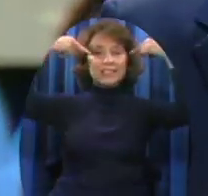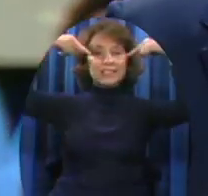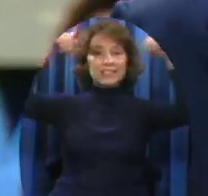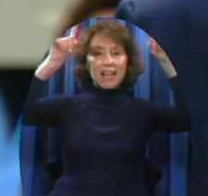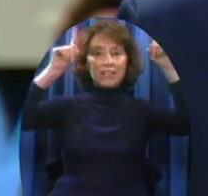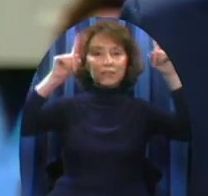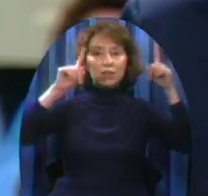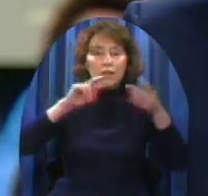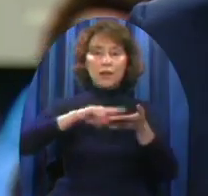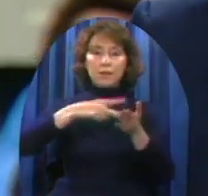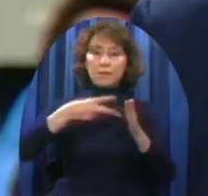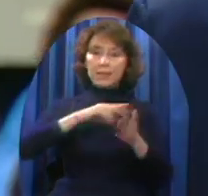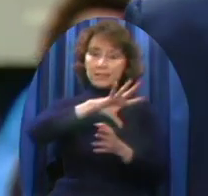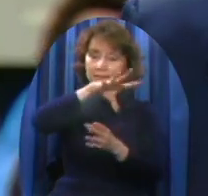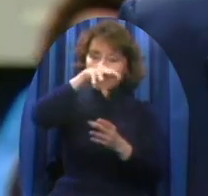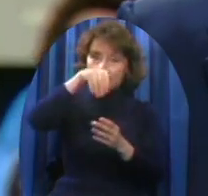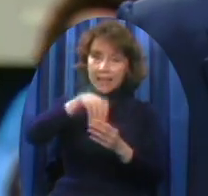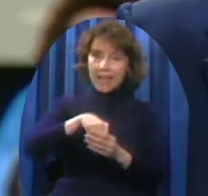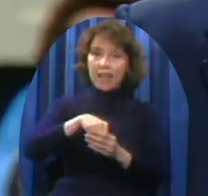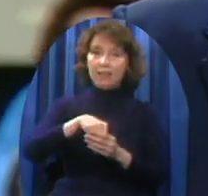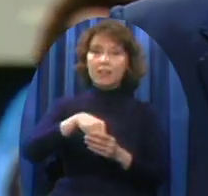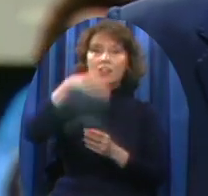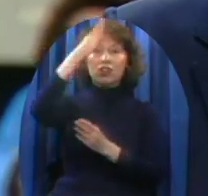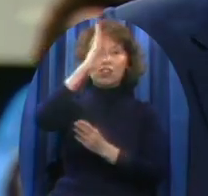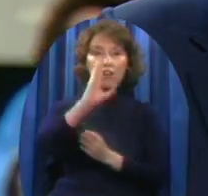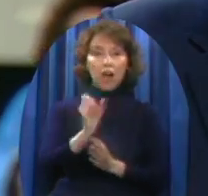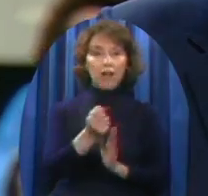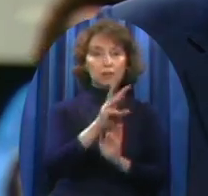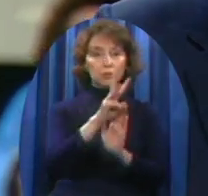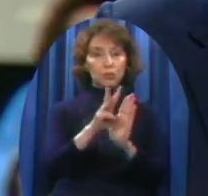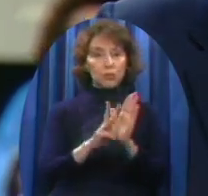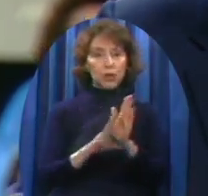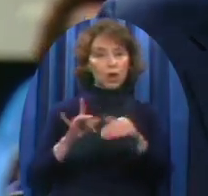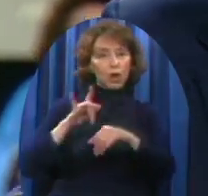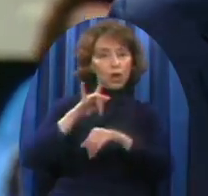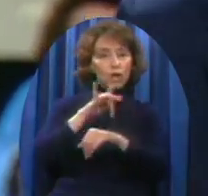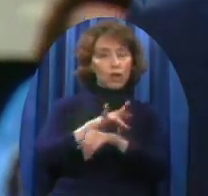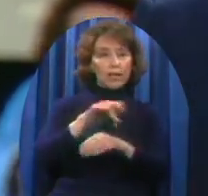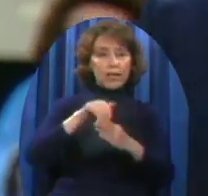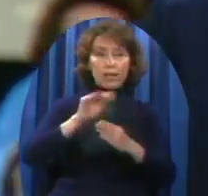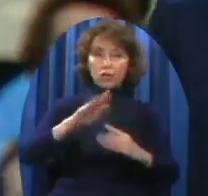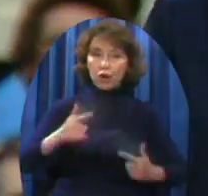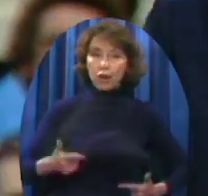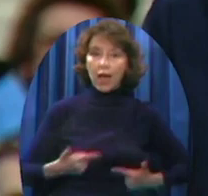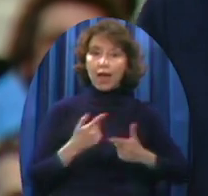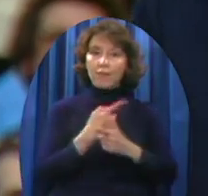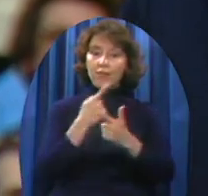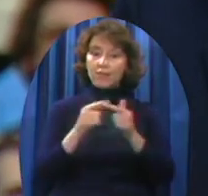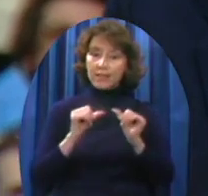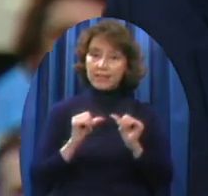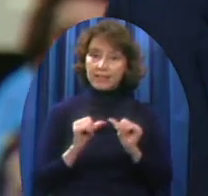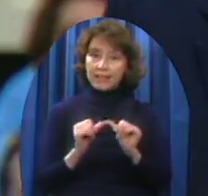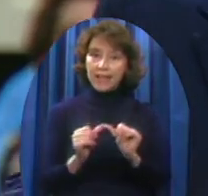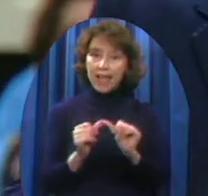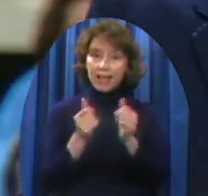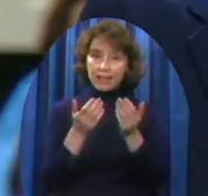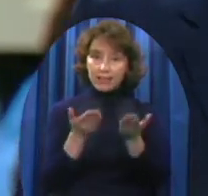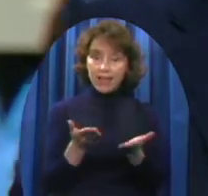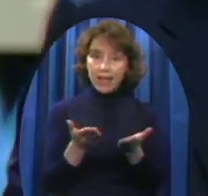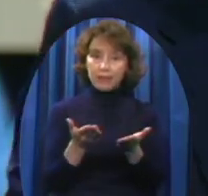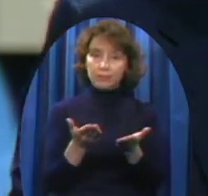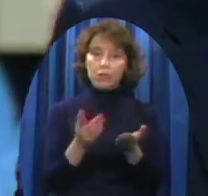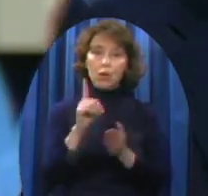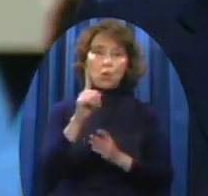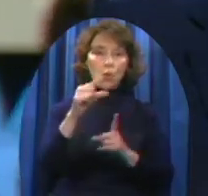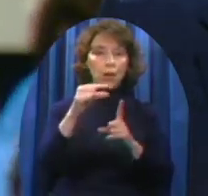as early in life as possible and living there as long as possible. One of the key words, according to verse 7, the principal thing